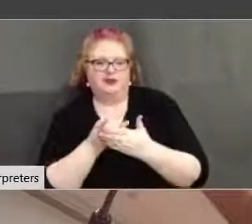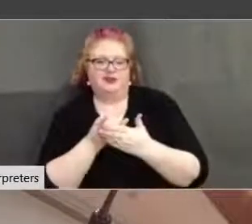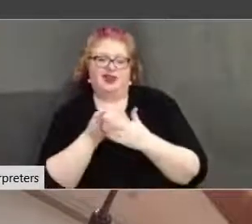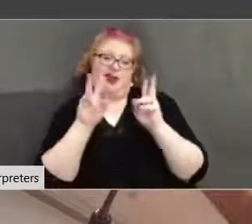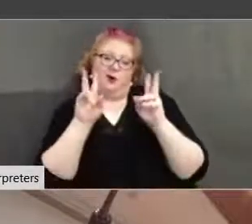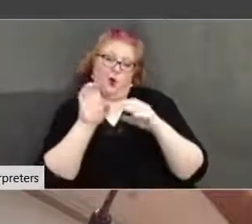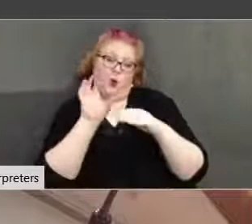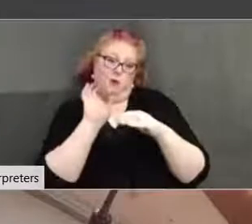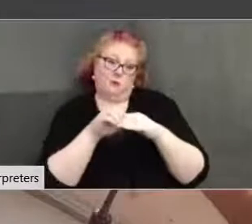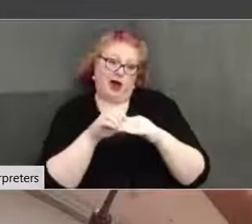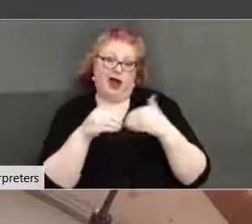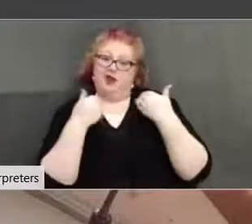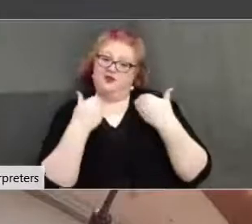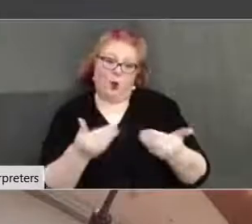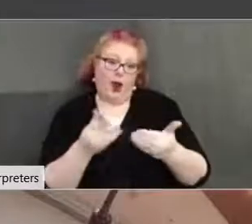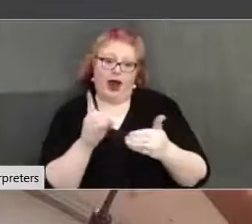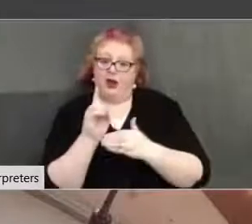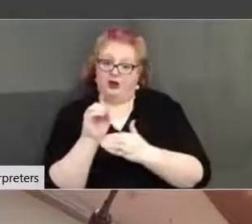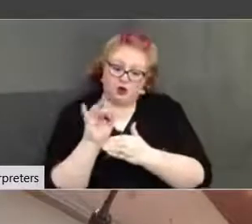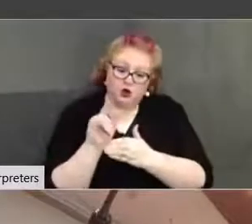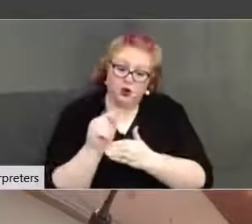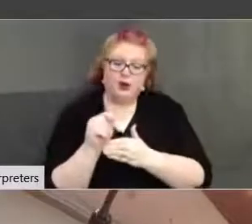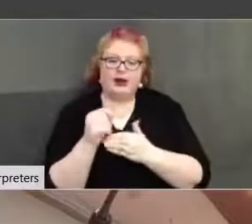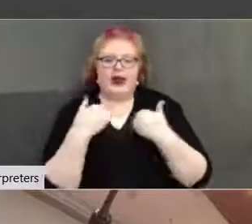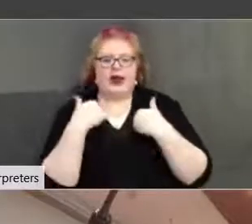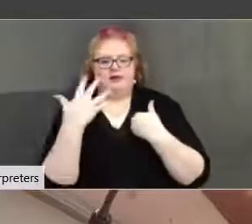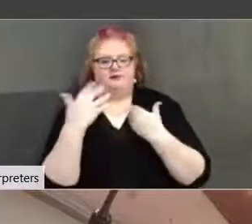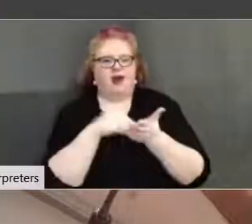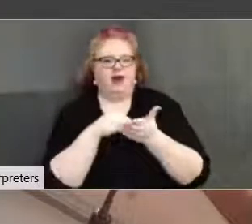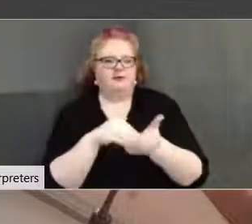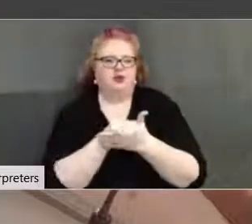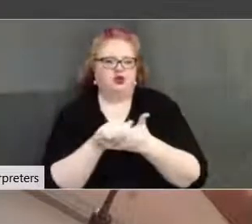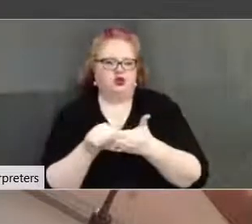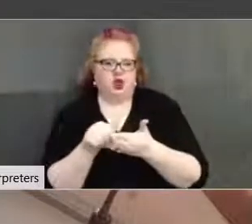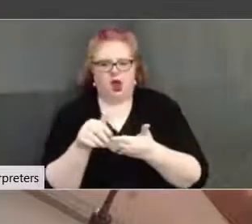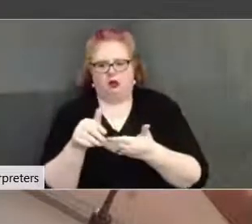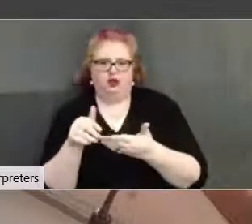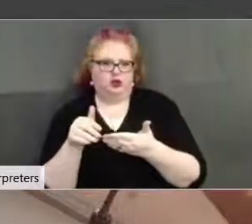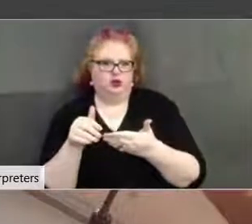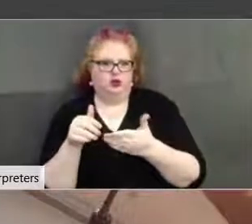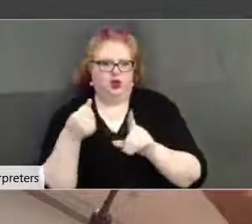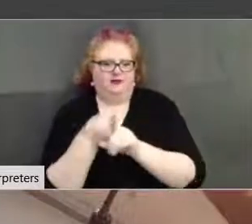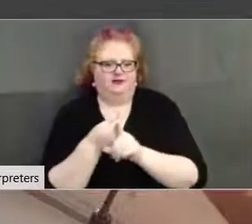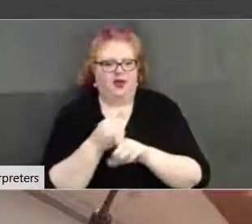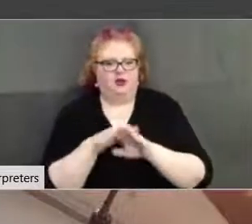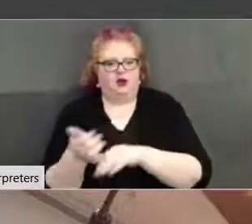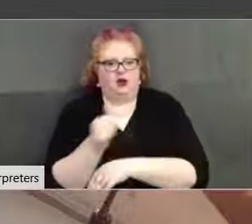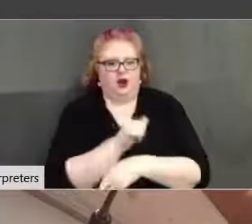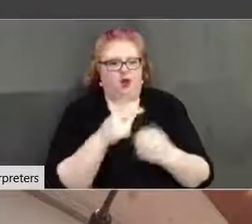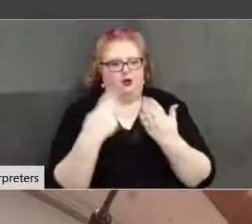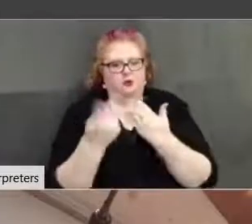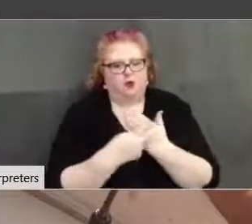we all are going to be looking very keenly at the budget on how we reallocate some certain things moving forward.